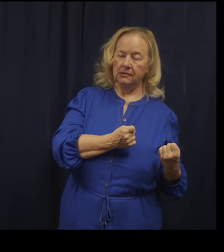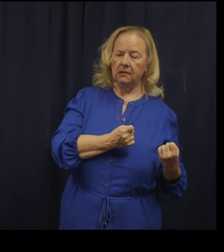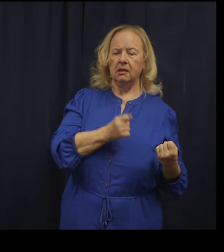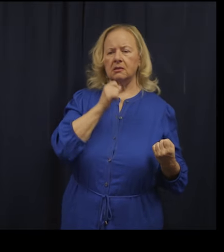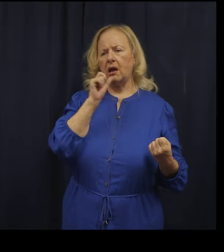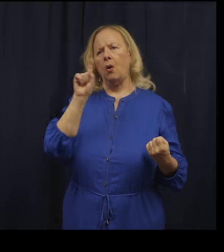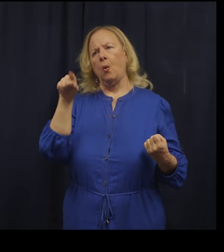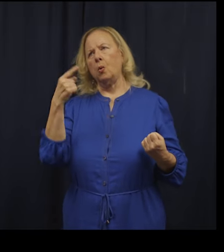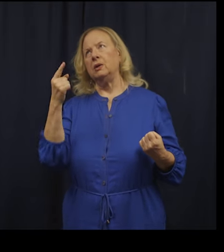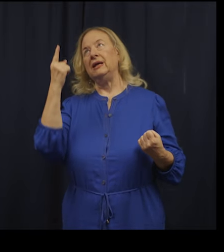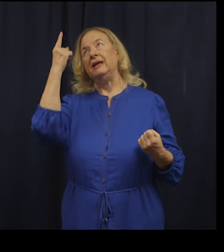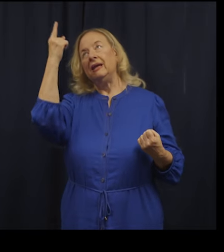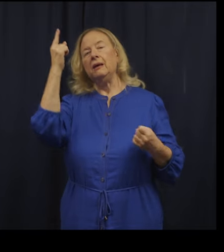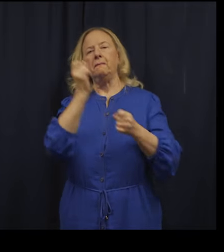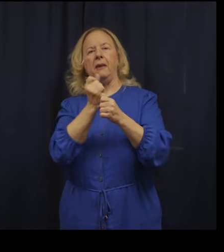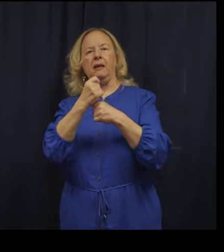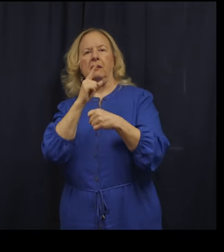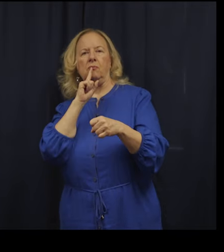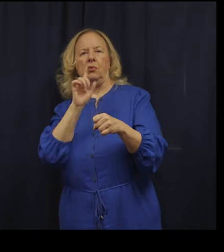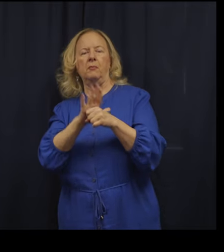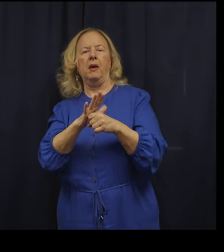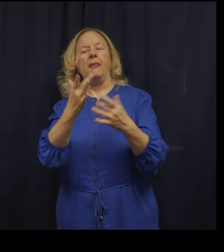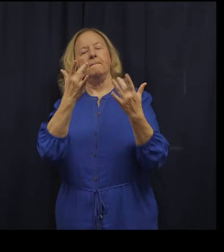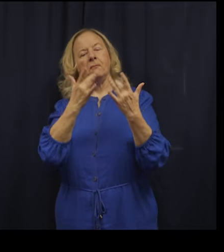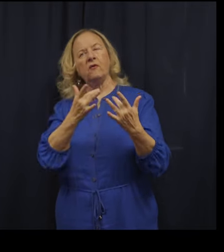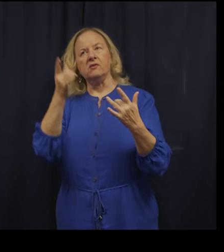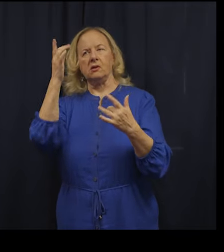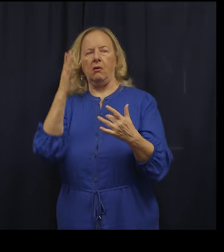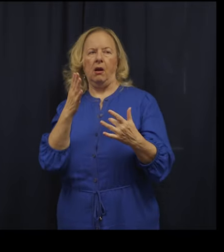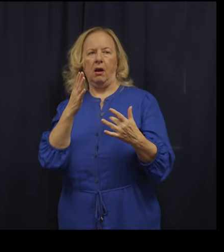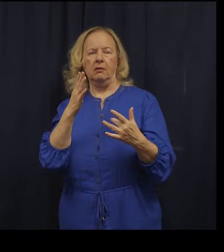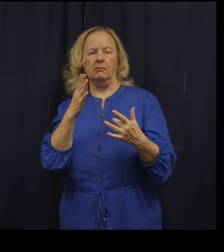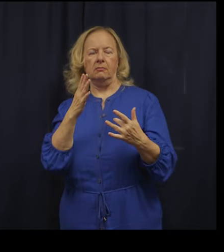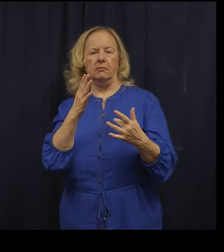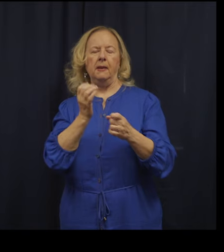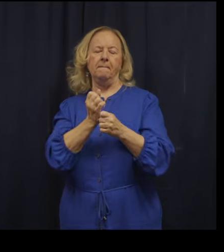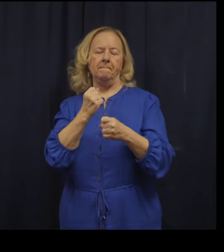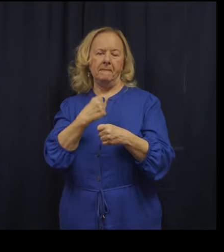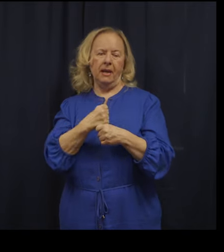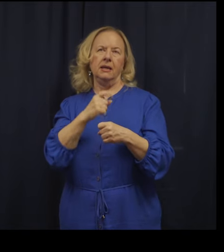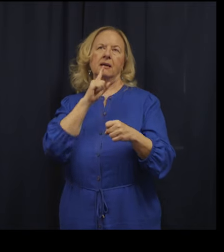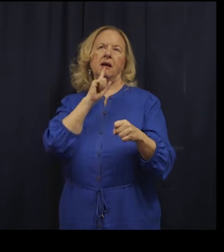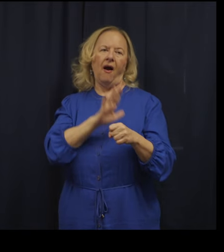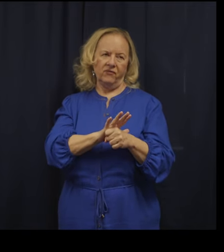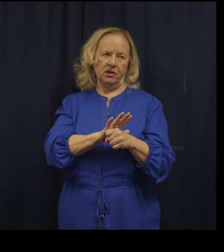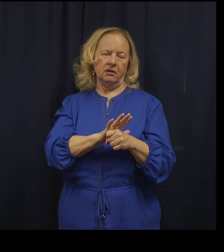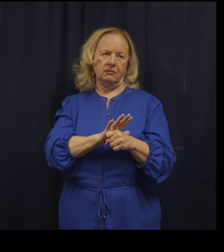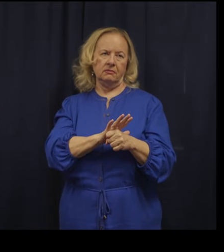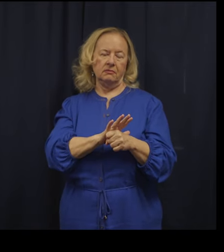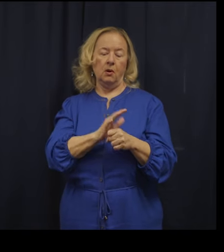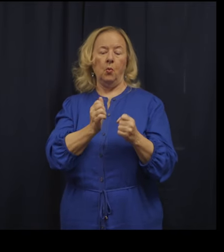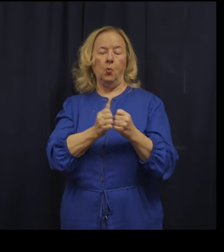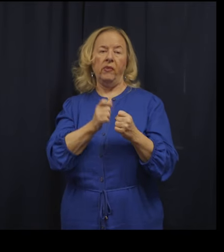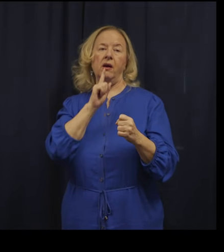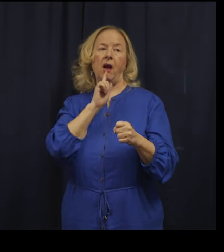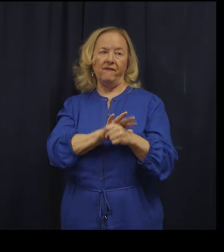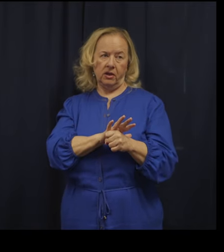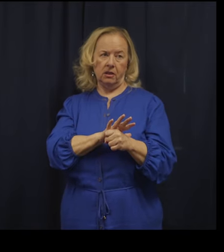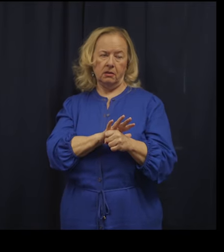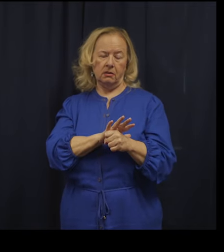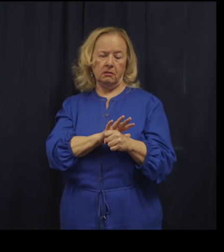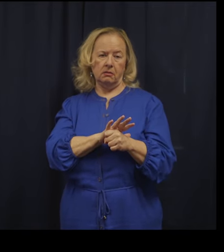just Elohim making covenant, but it's the merciful God who is making covenant. Now, with a covenant,